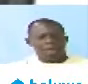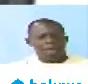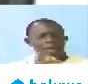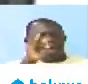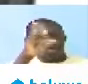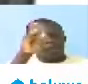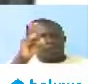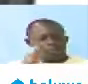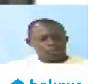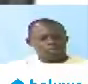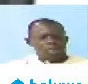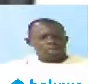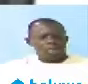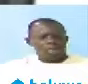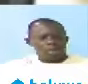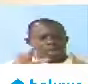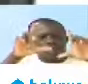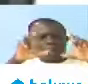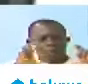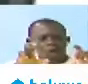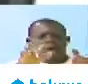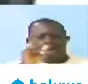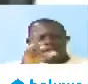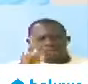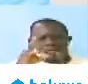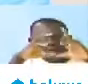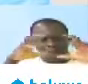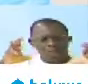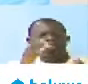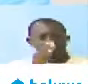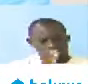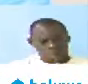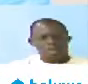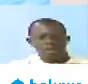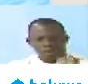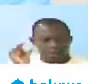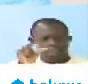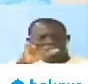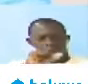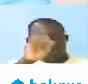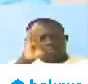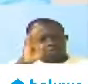That's what's written on my ID card, but a lot of people know me as Balo Kanteh.